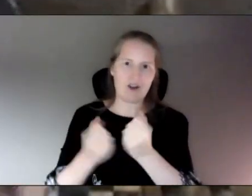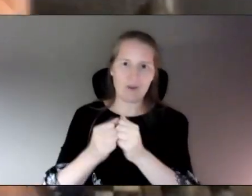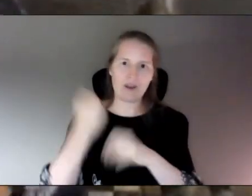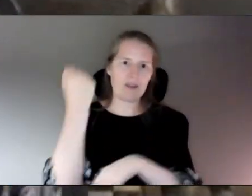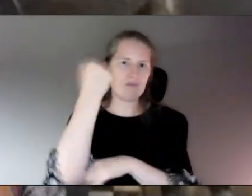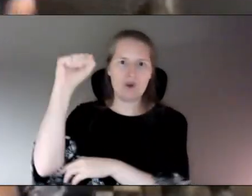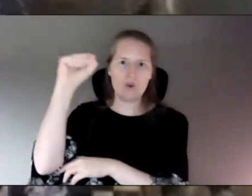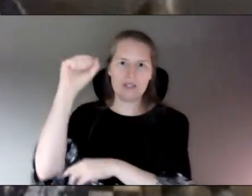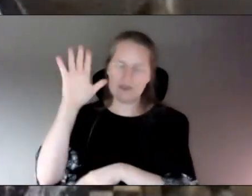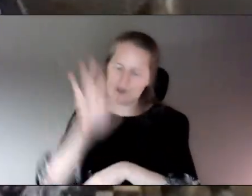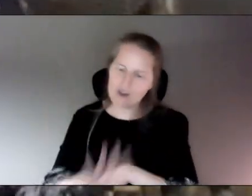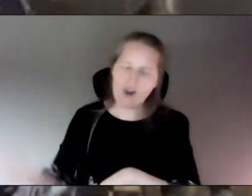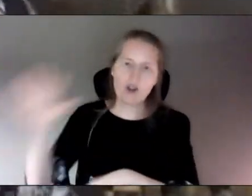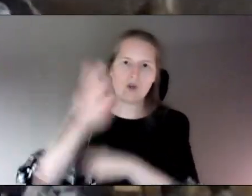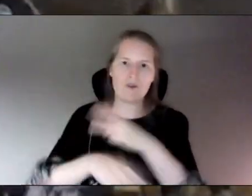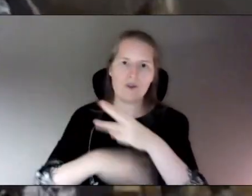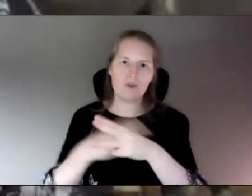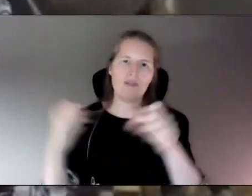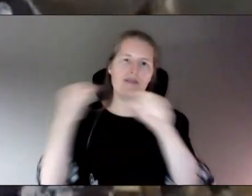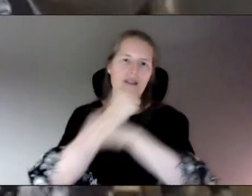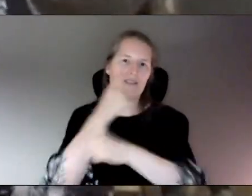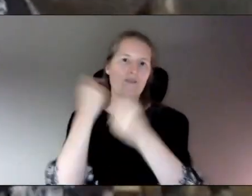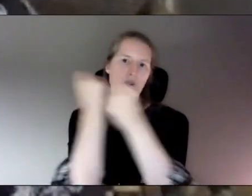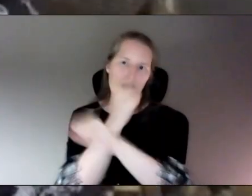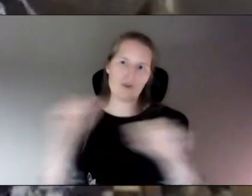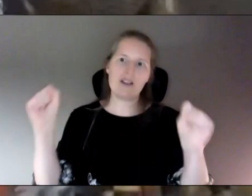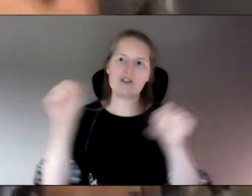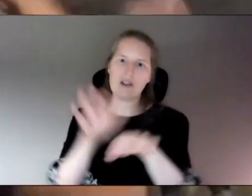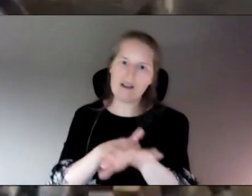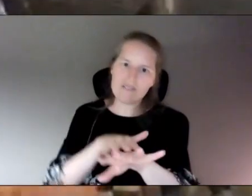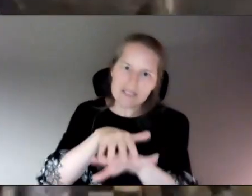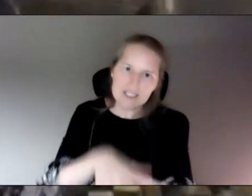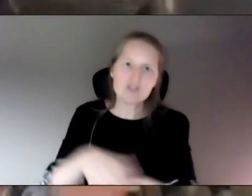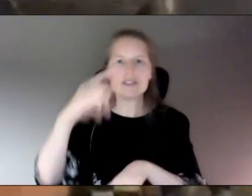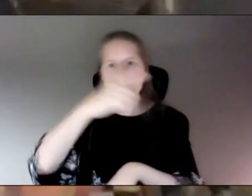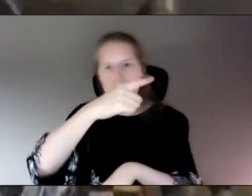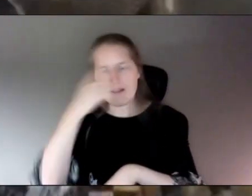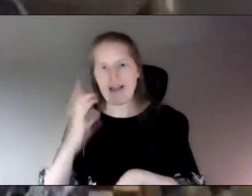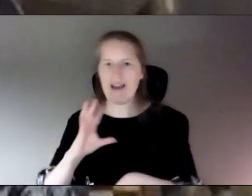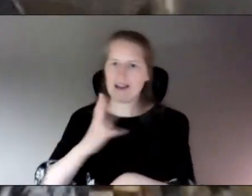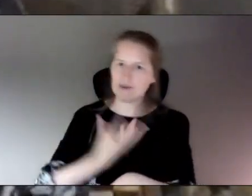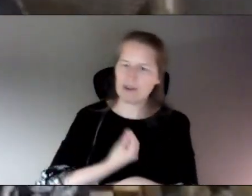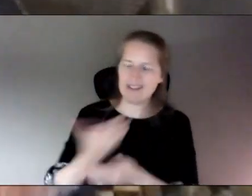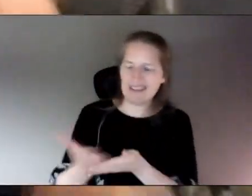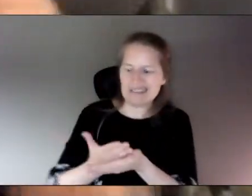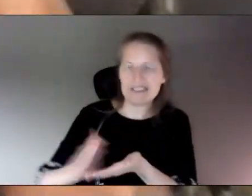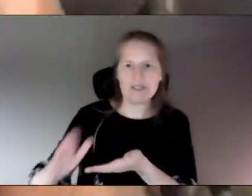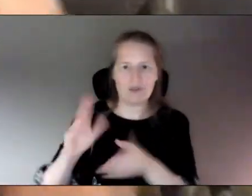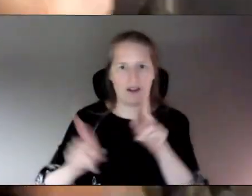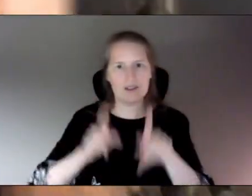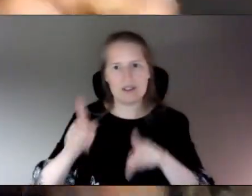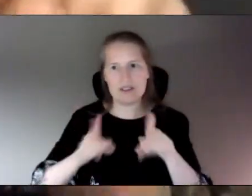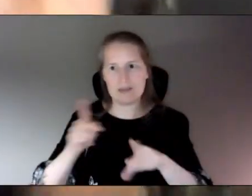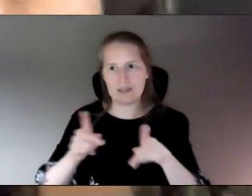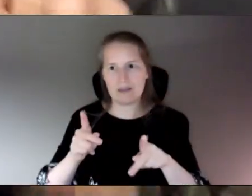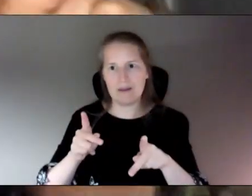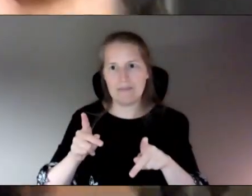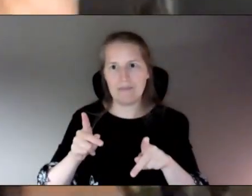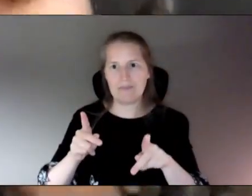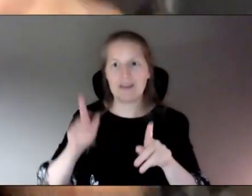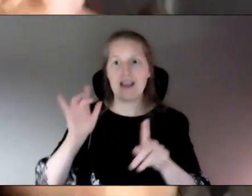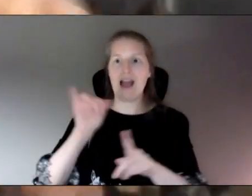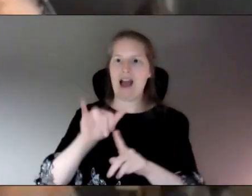world fighting for liberation of Indigenous and Black and trans and disenfranchised people. So to that end, I have